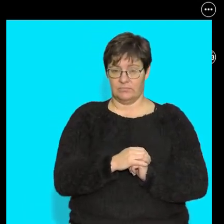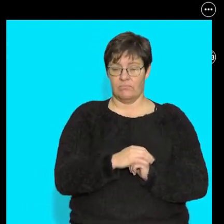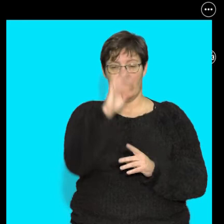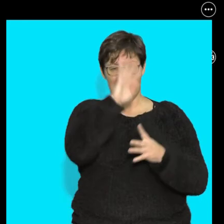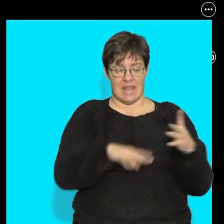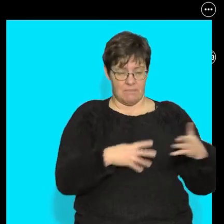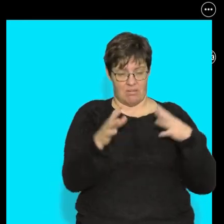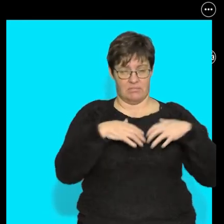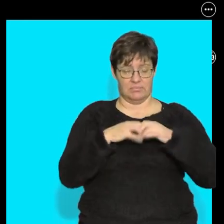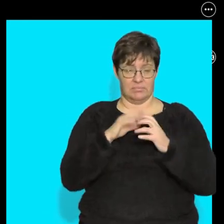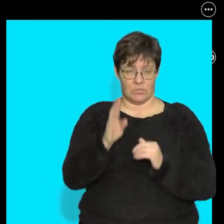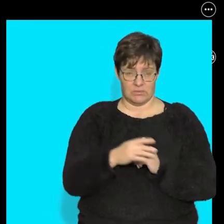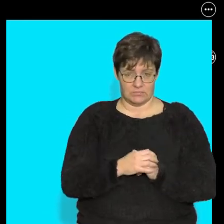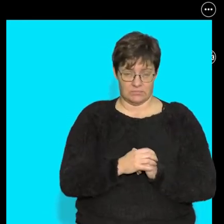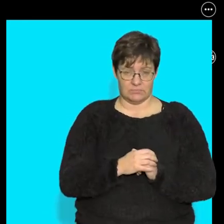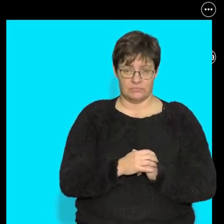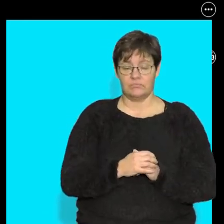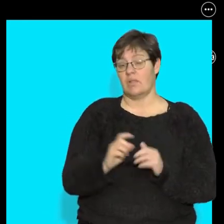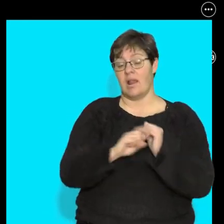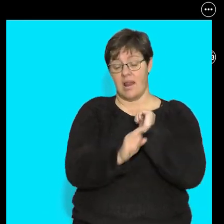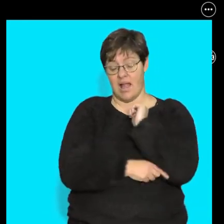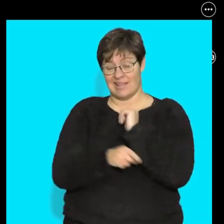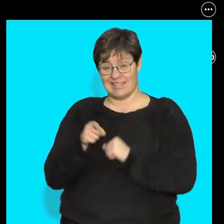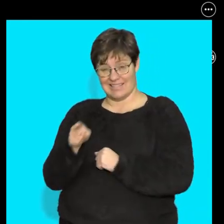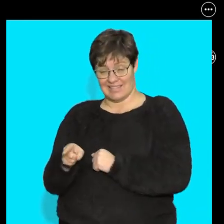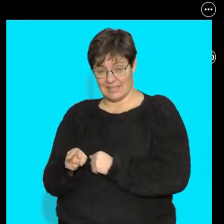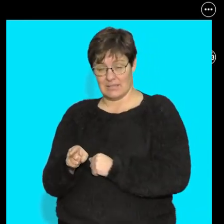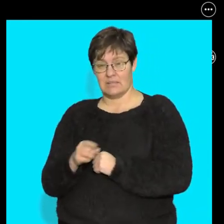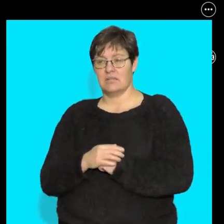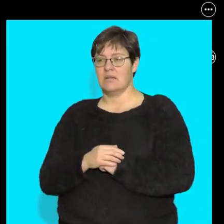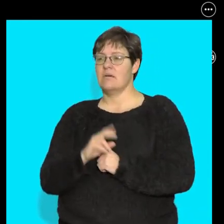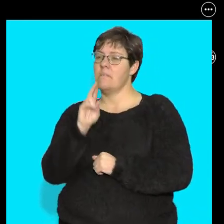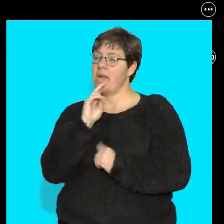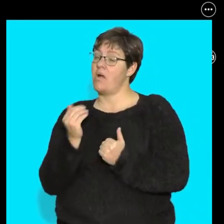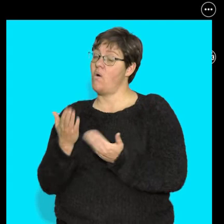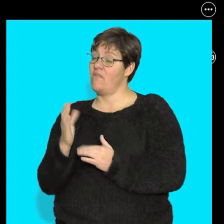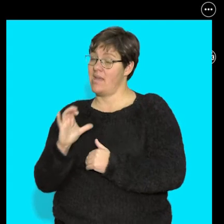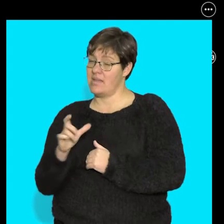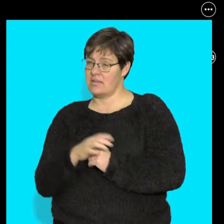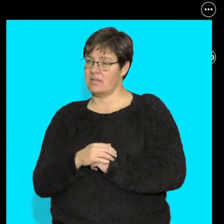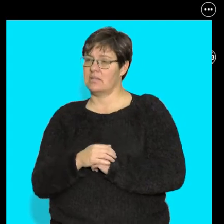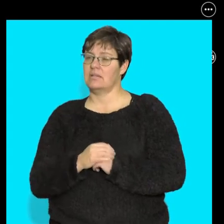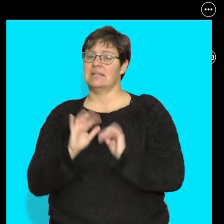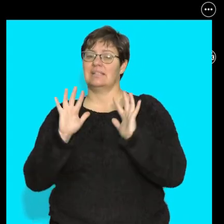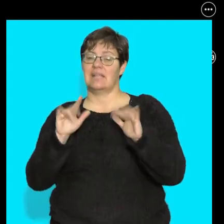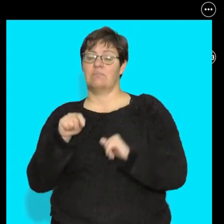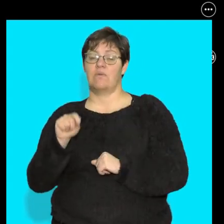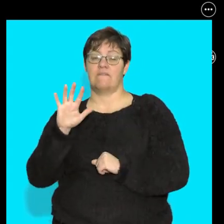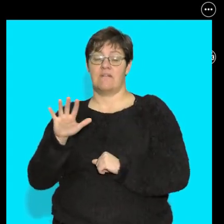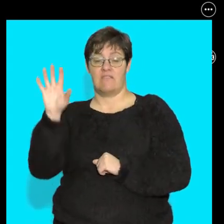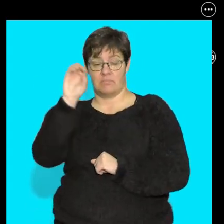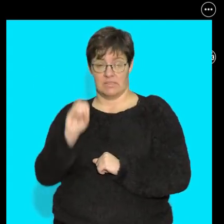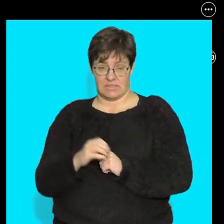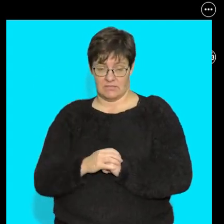table form for you. And then the last option that the Bank C offers is at the interest of